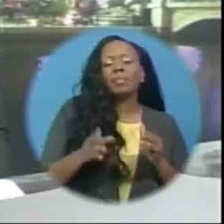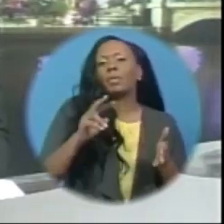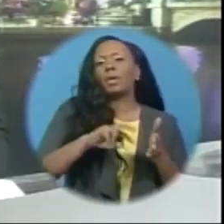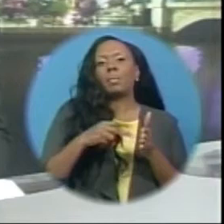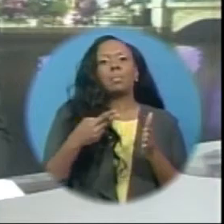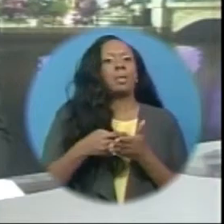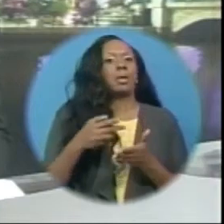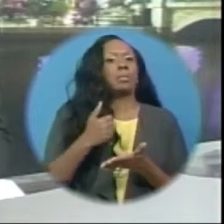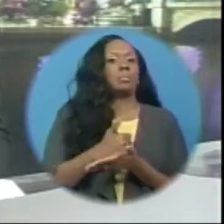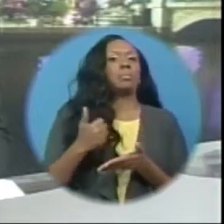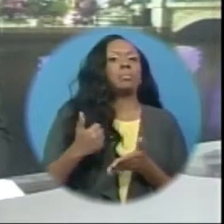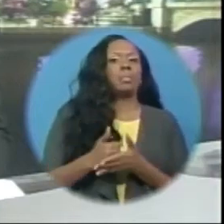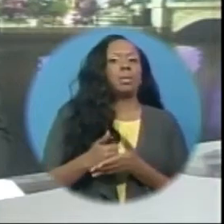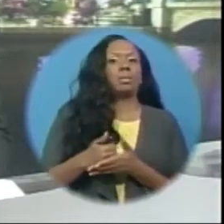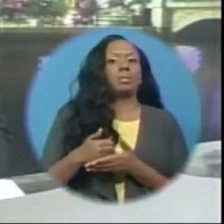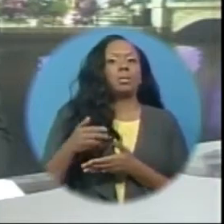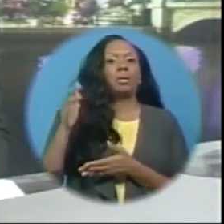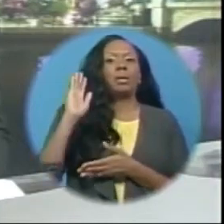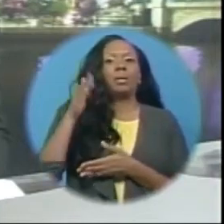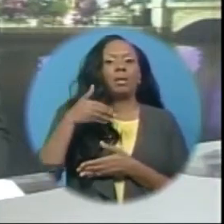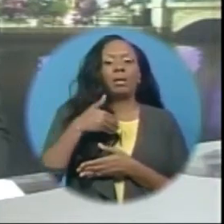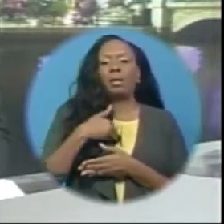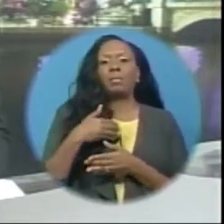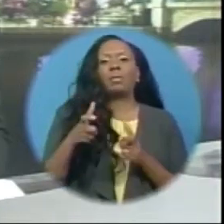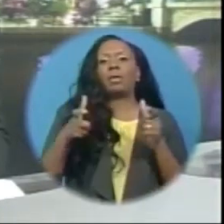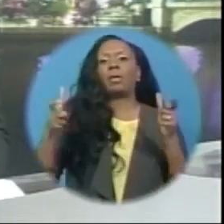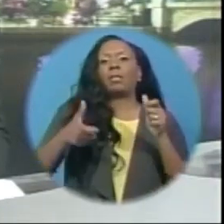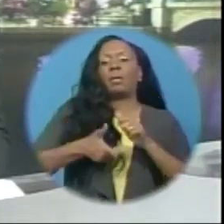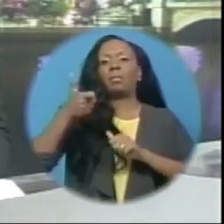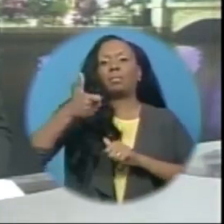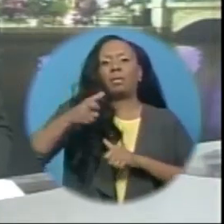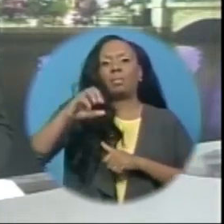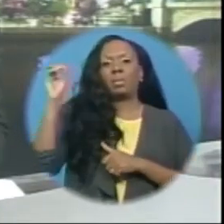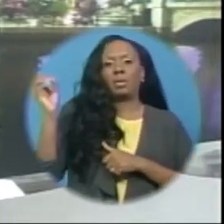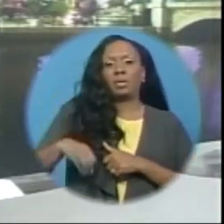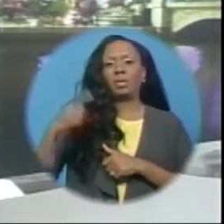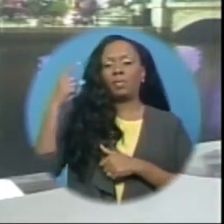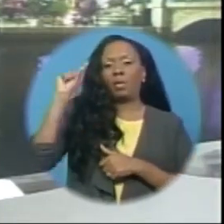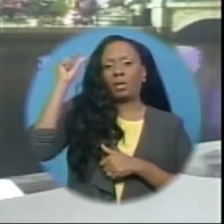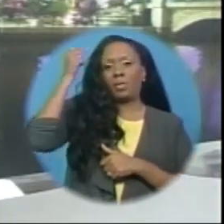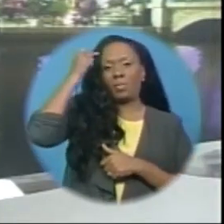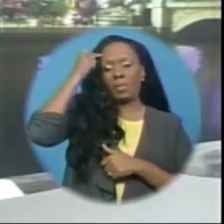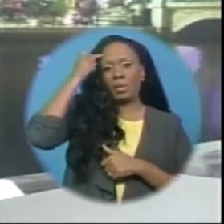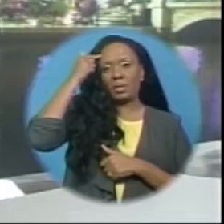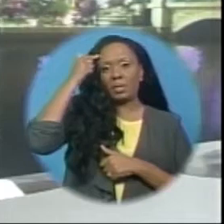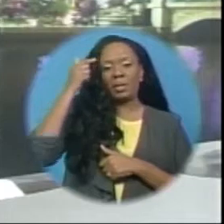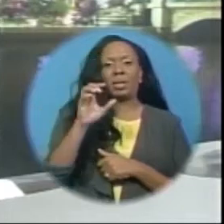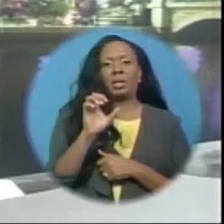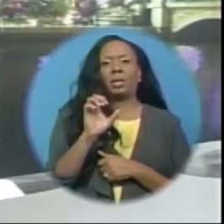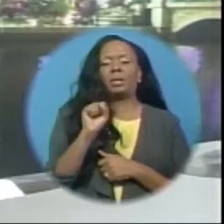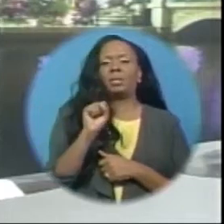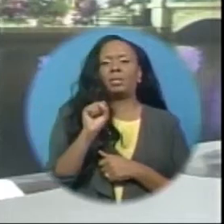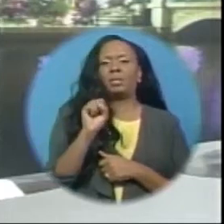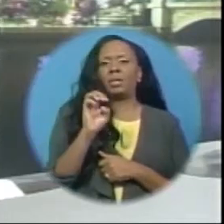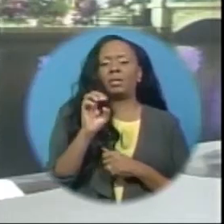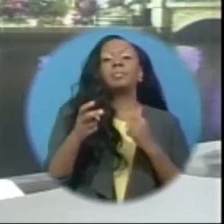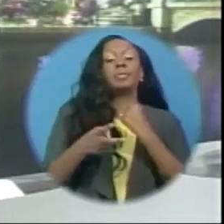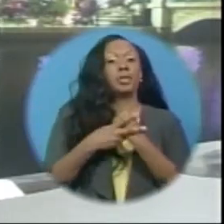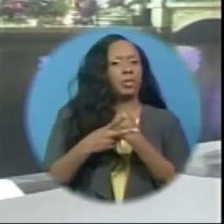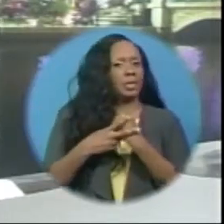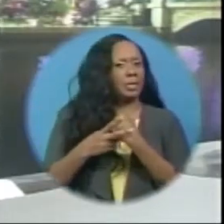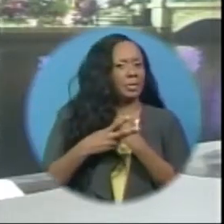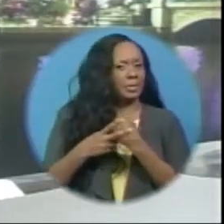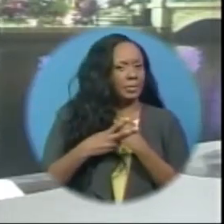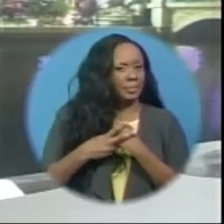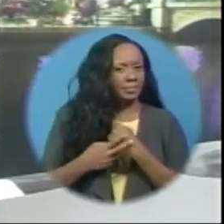to hold a larger percentage of government securities. The announcement was made by Acting Central Bank Governor Cleviston